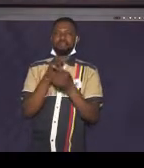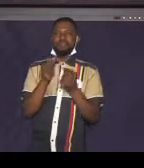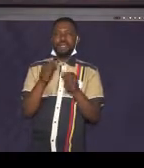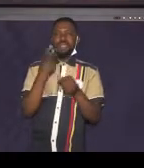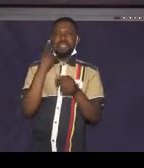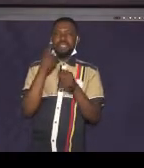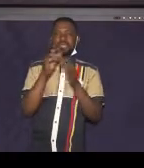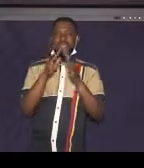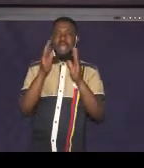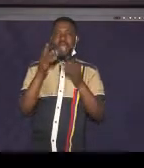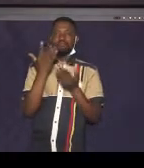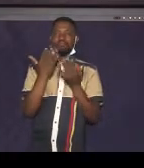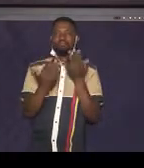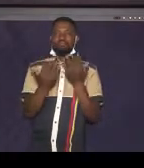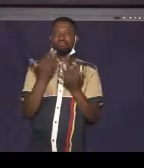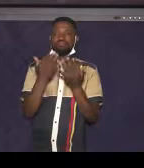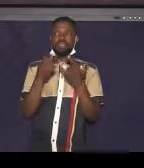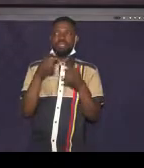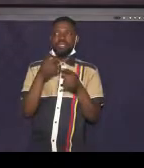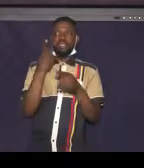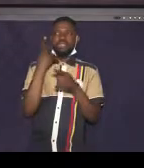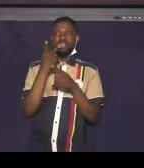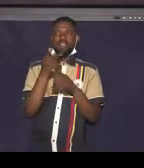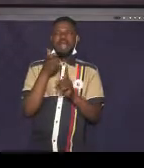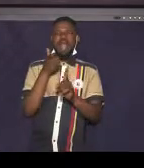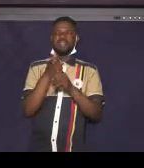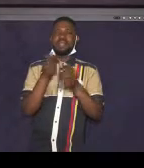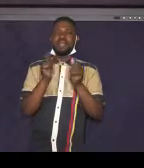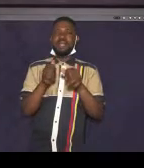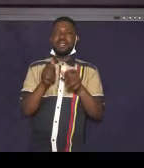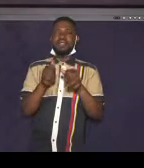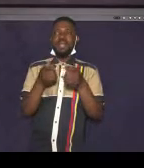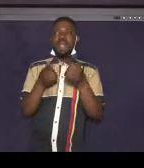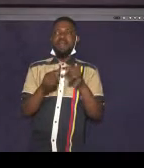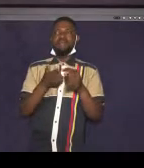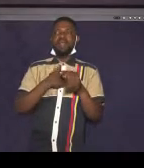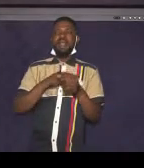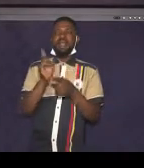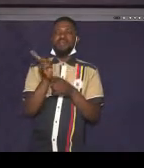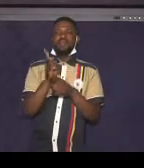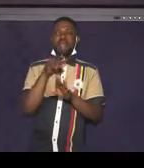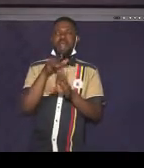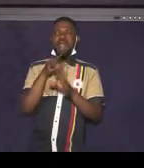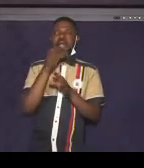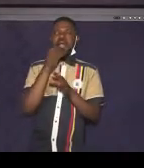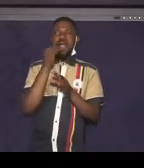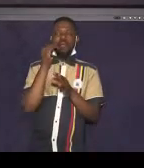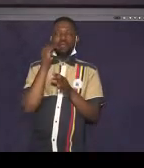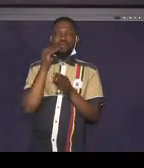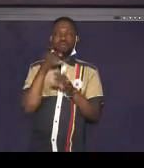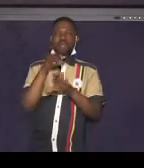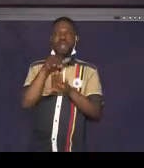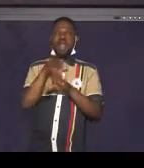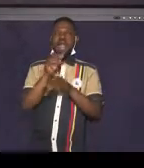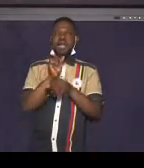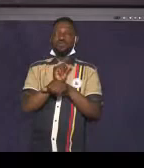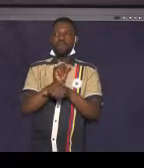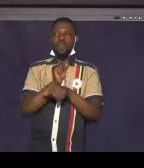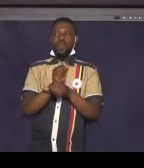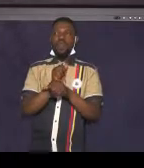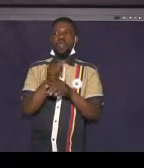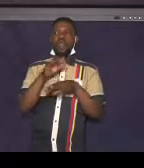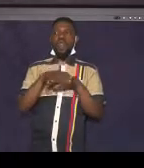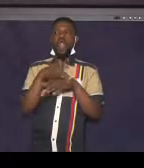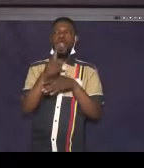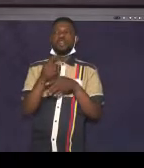house. Let's look at accident can happen anywhere. It could be at home, at